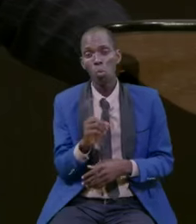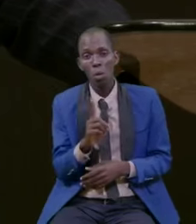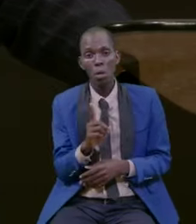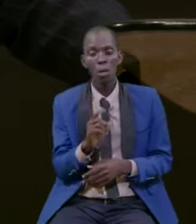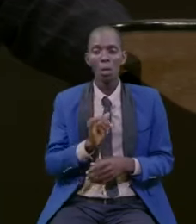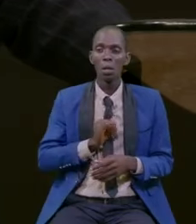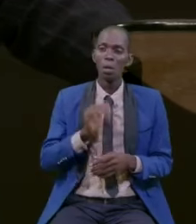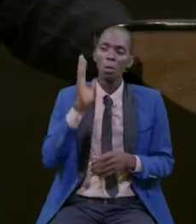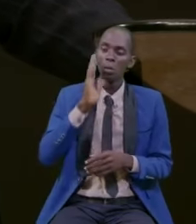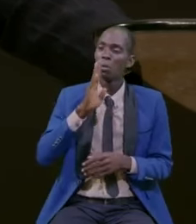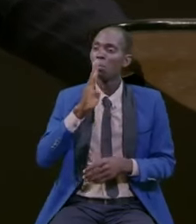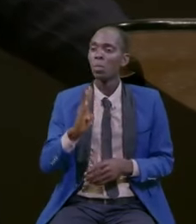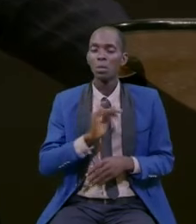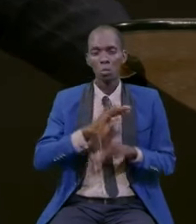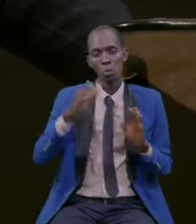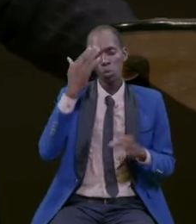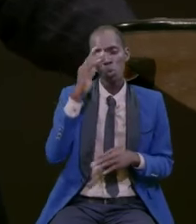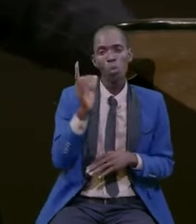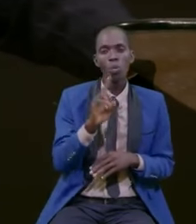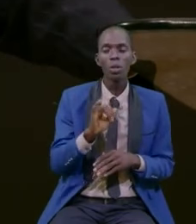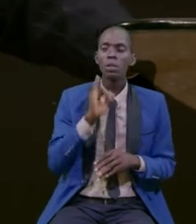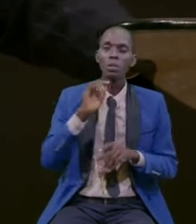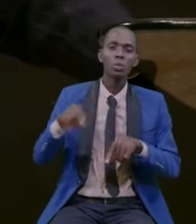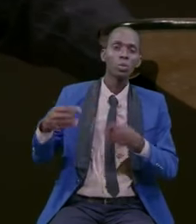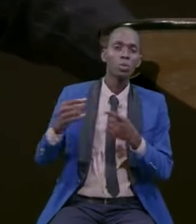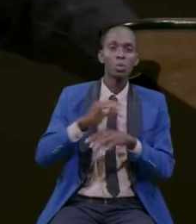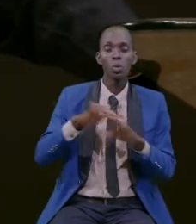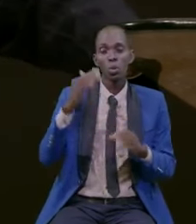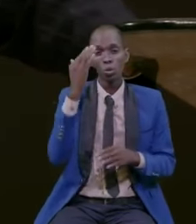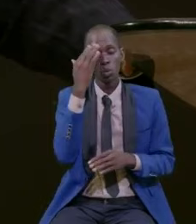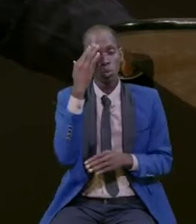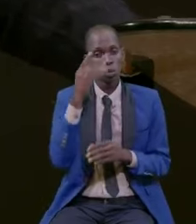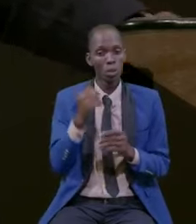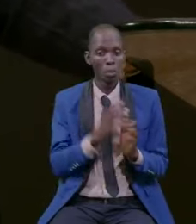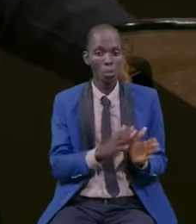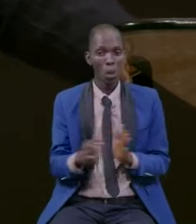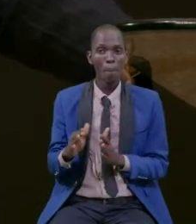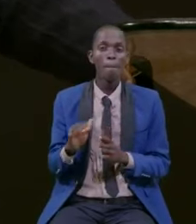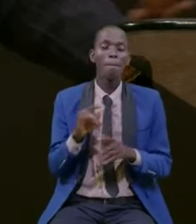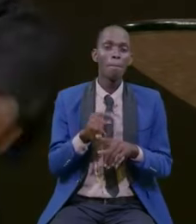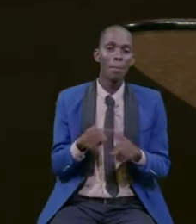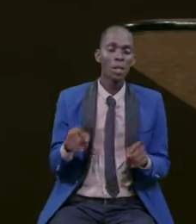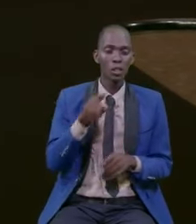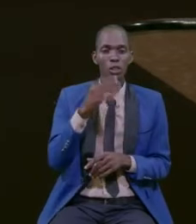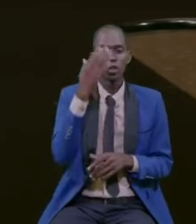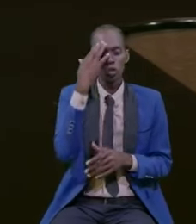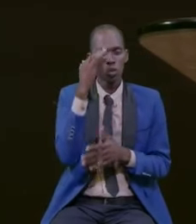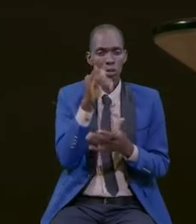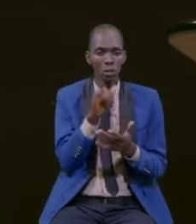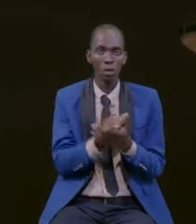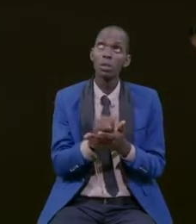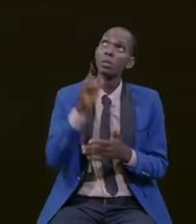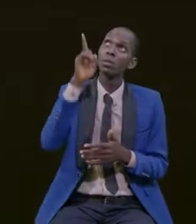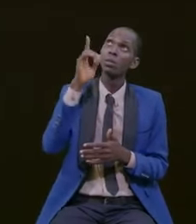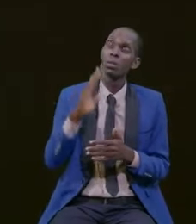not know the destination he did not know the land that he and descendants will possess